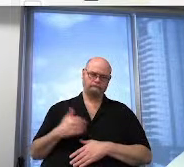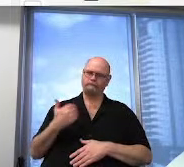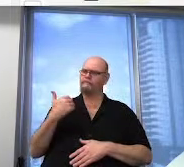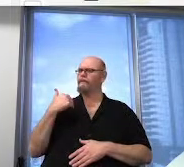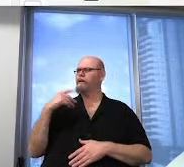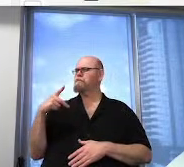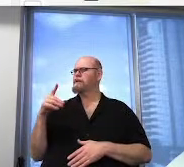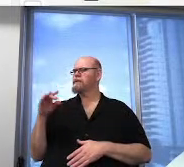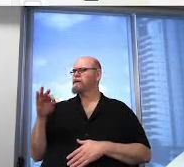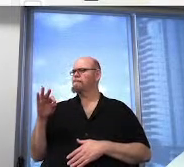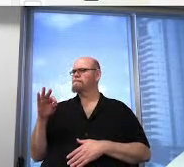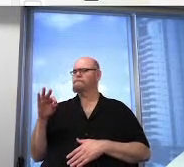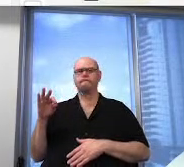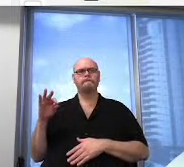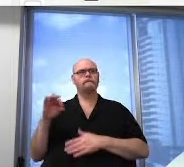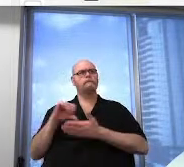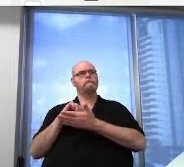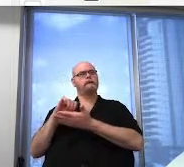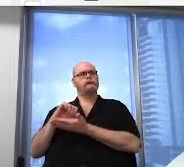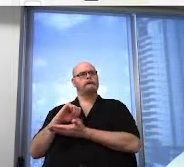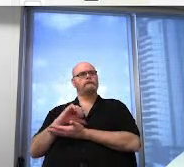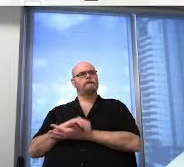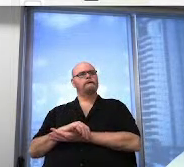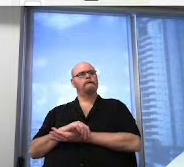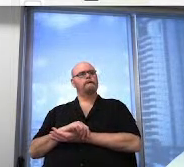What I have it on the PDF screen. If I page put are my, you on?